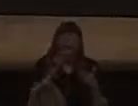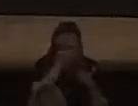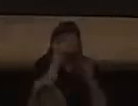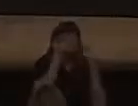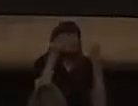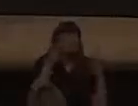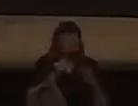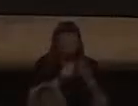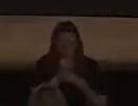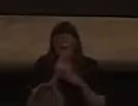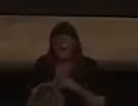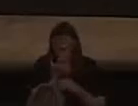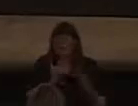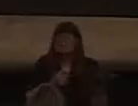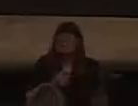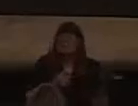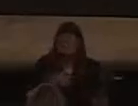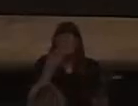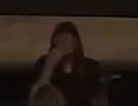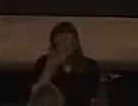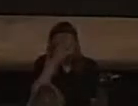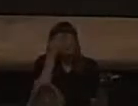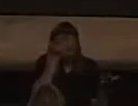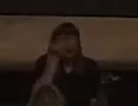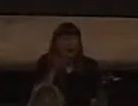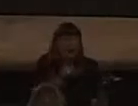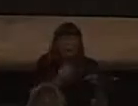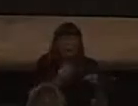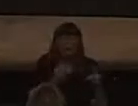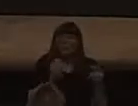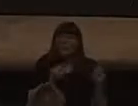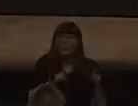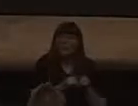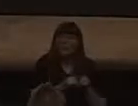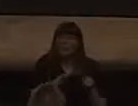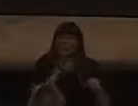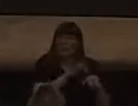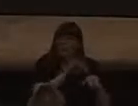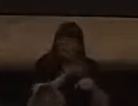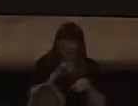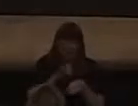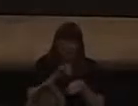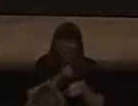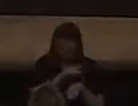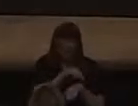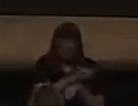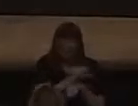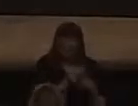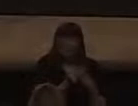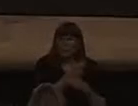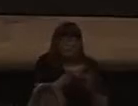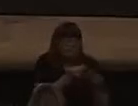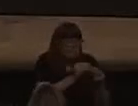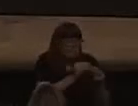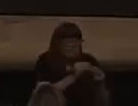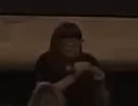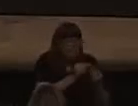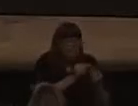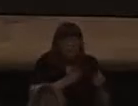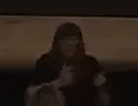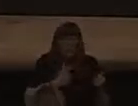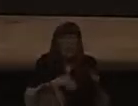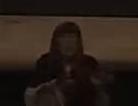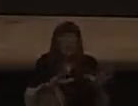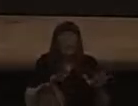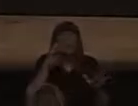plants that have good scents, and people can also handle and feel the plants. And they said, you know, we get great